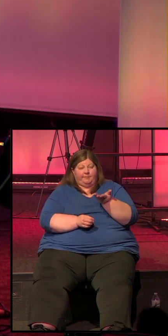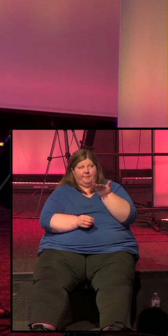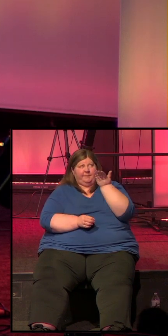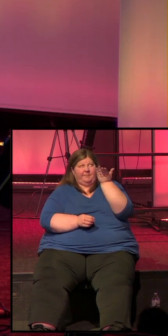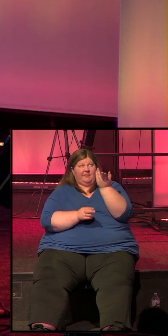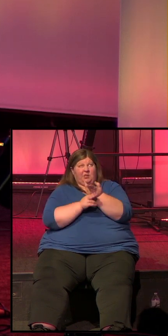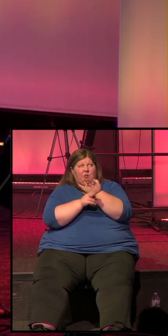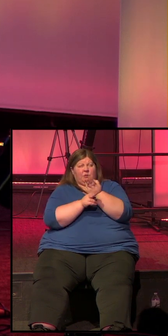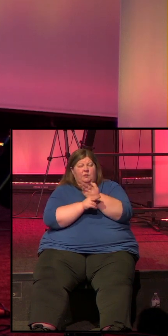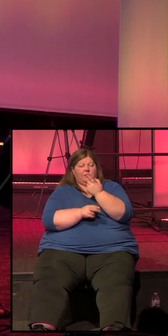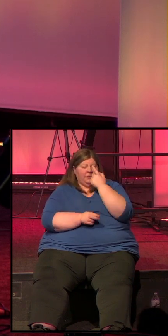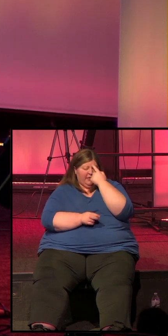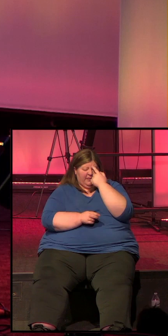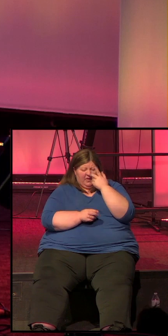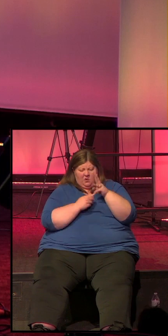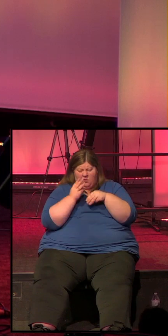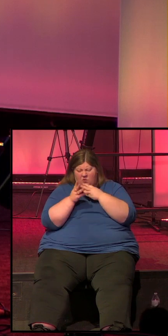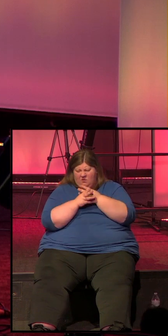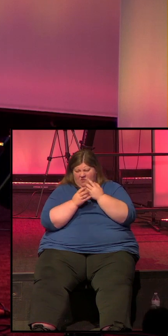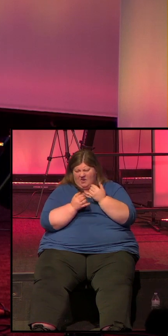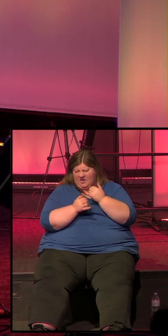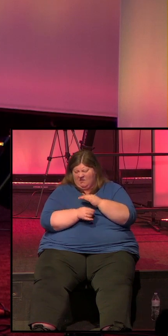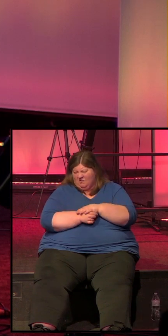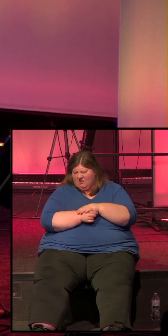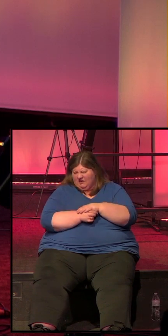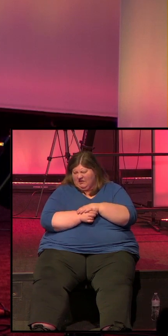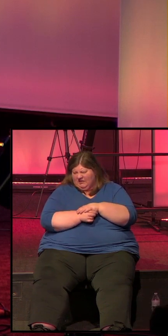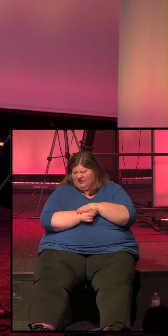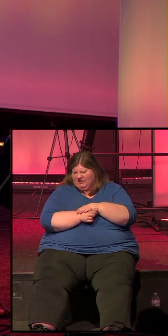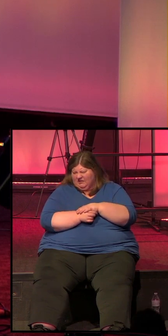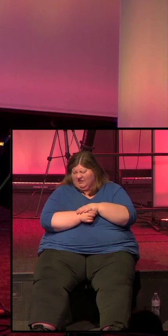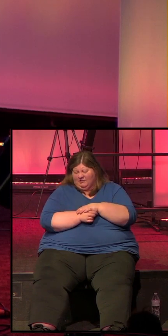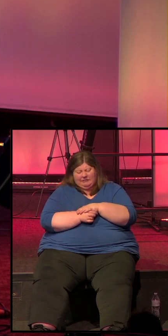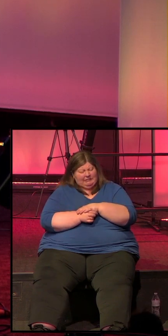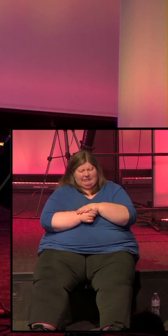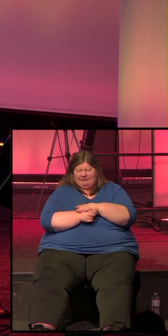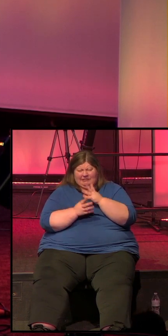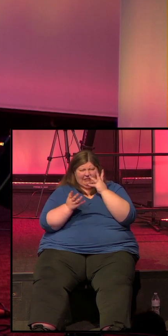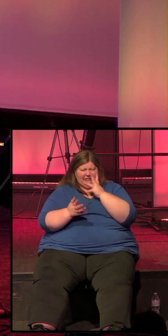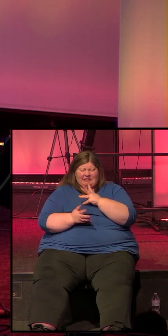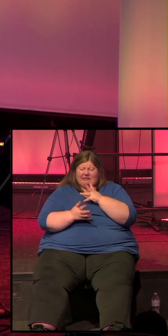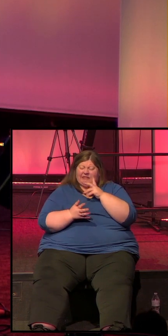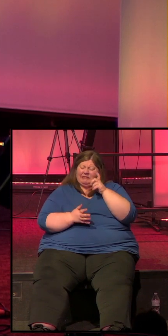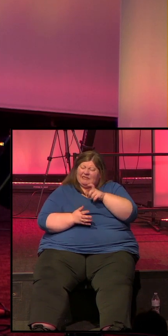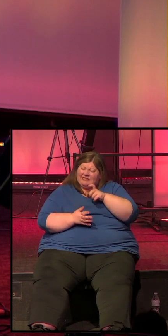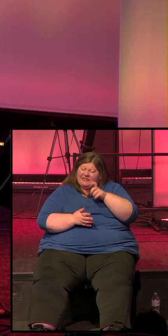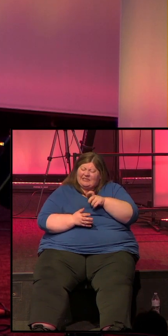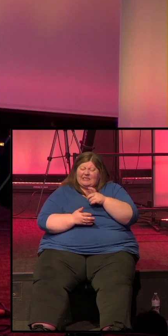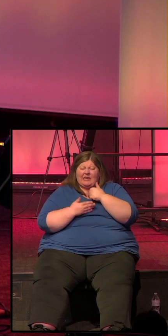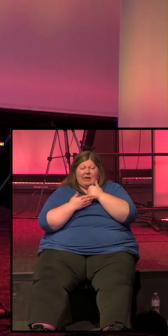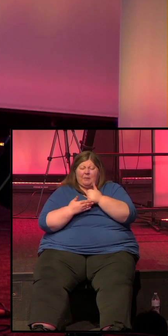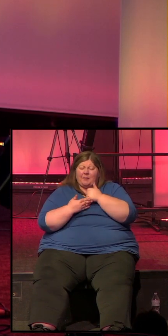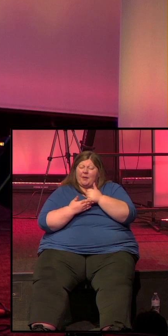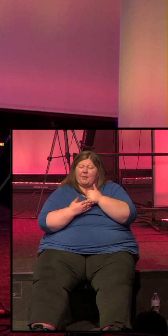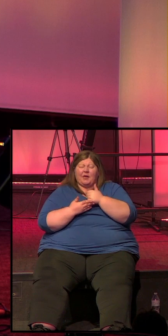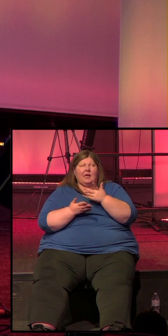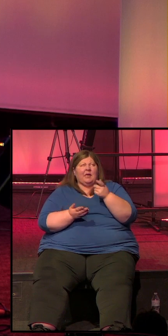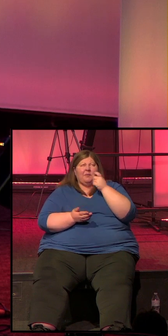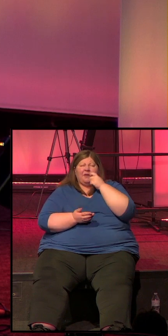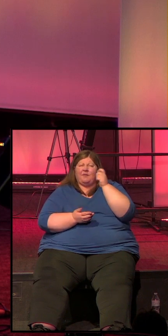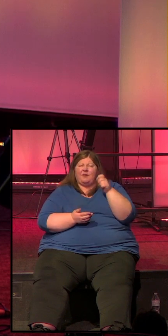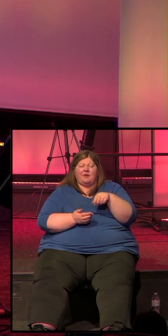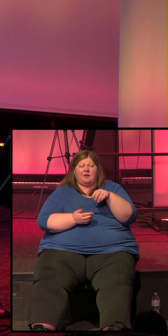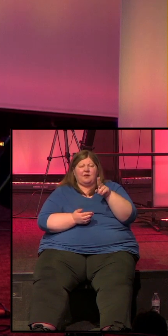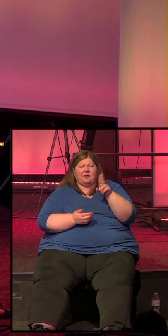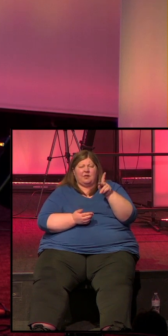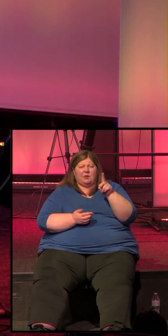And God, we think about places in our world right now that are so dark and so in need. I just lift up right now, God, Ukraine